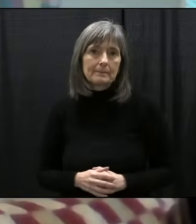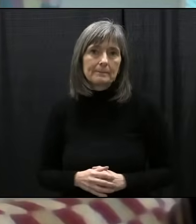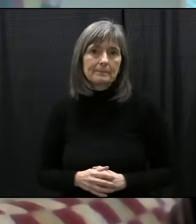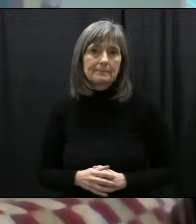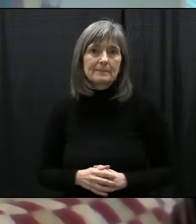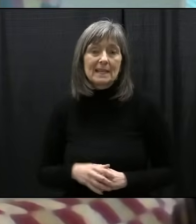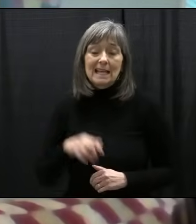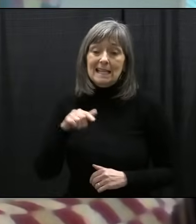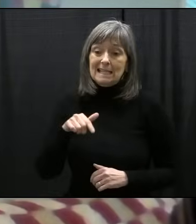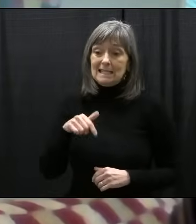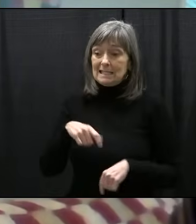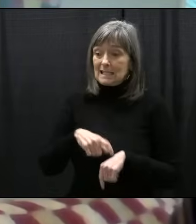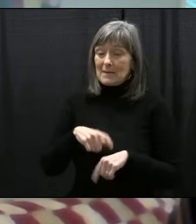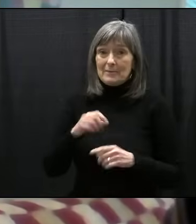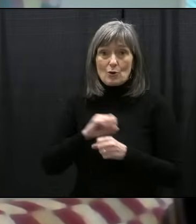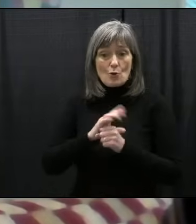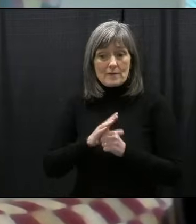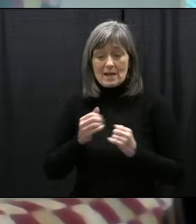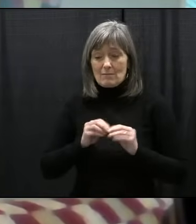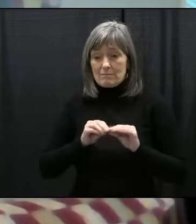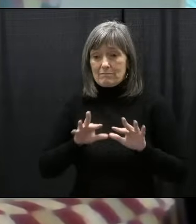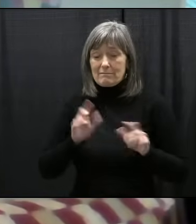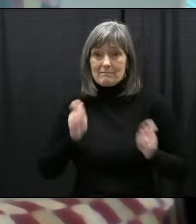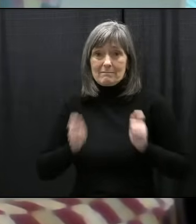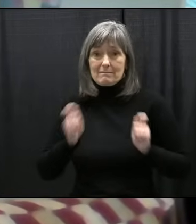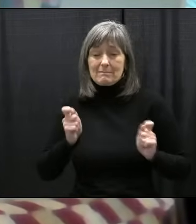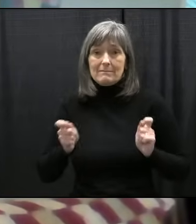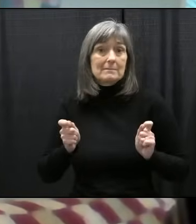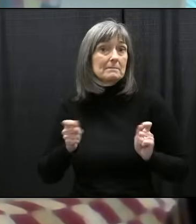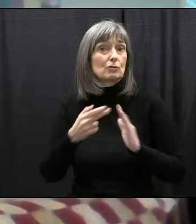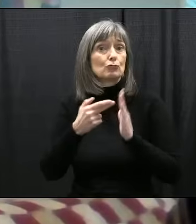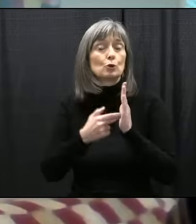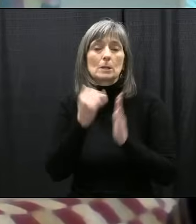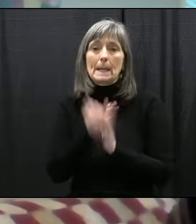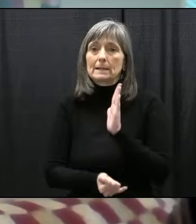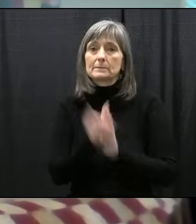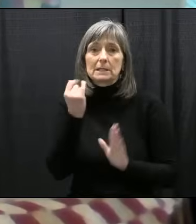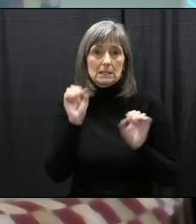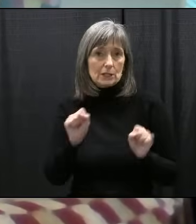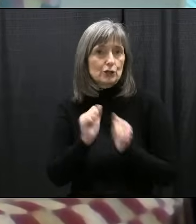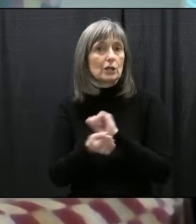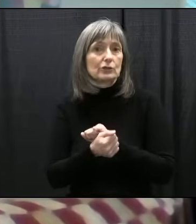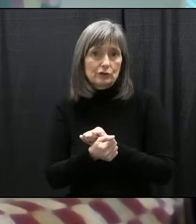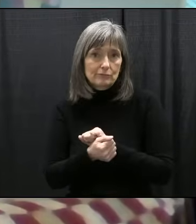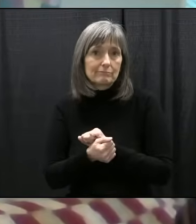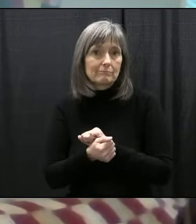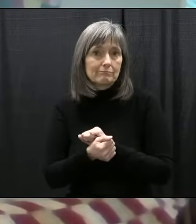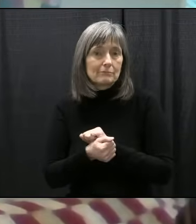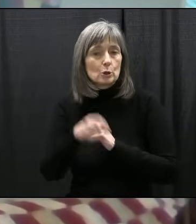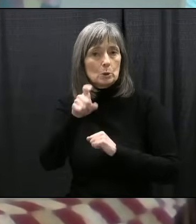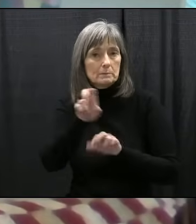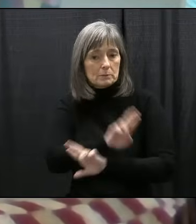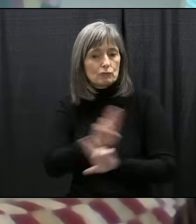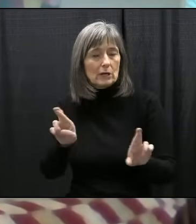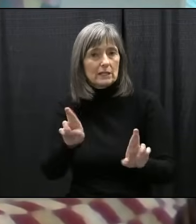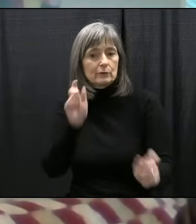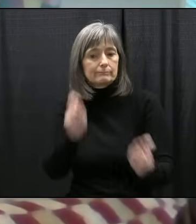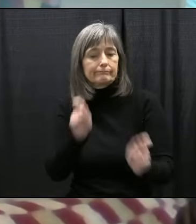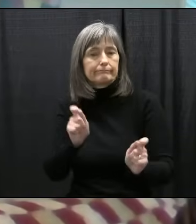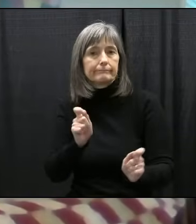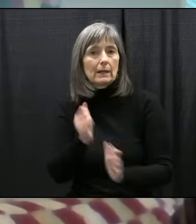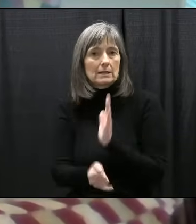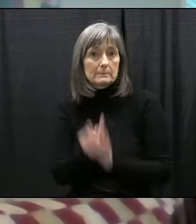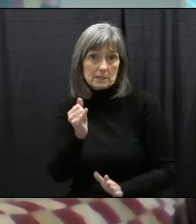rapidly evolving situation, and restrictions may change with little notice. We all need to be prepared to adapt if that